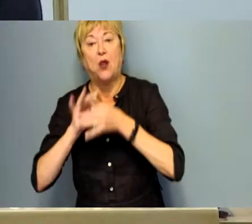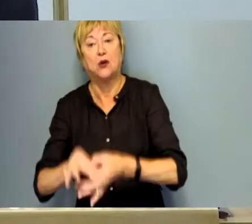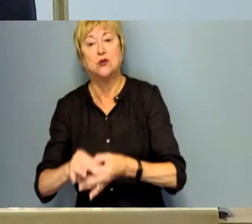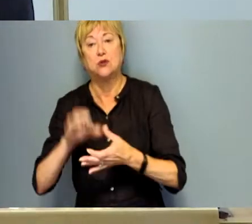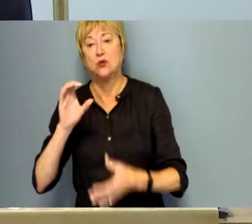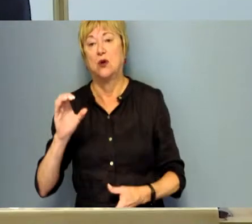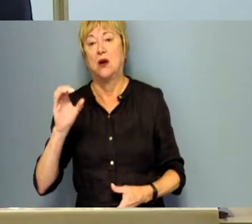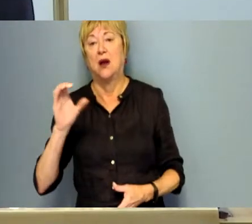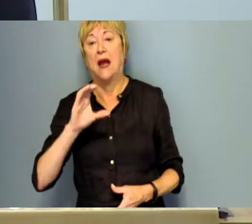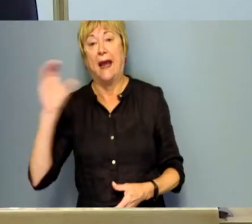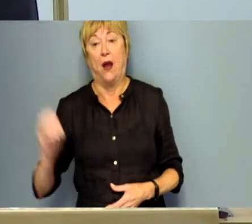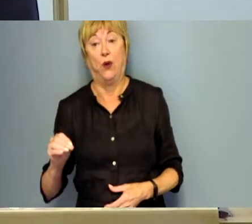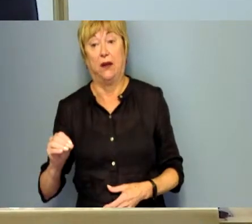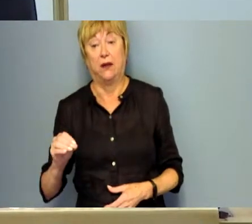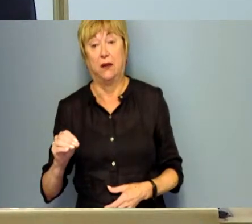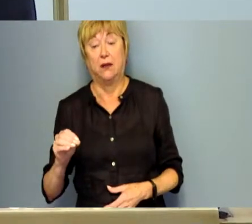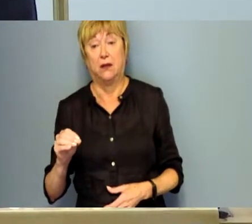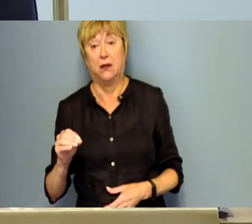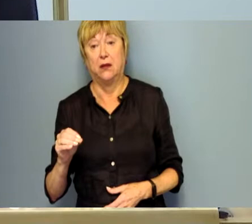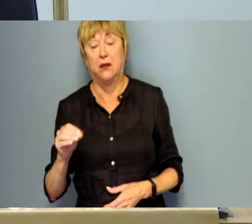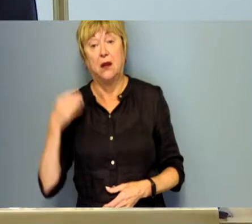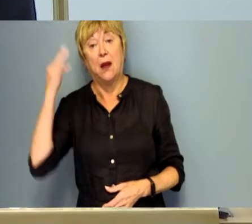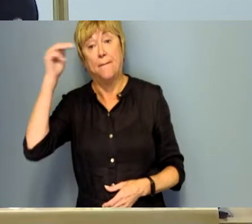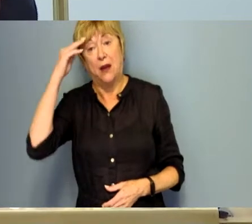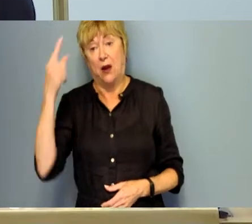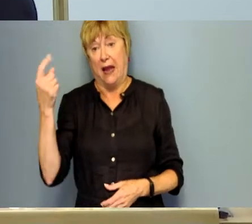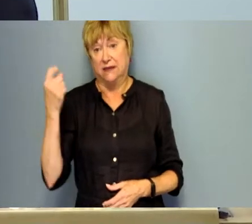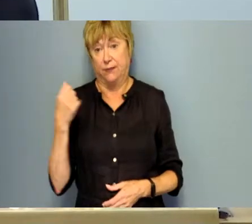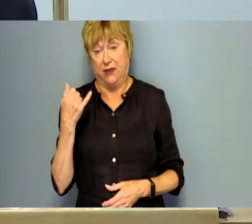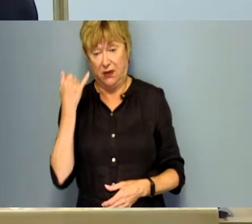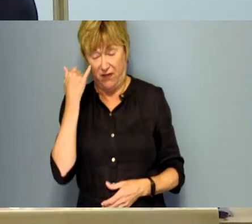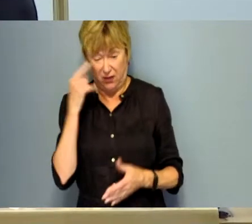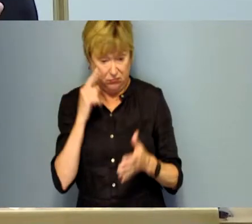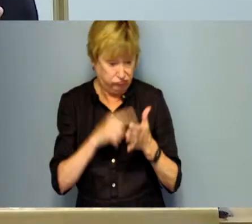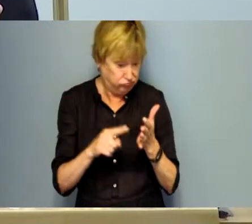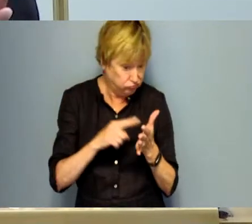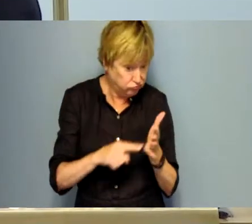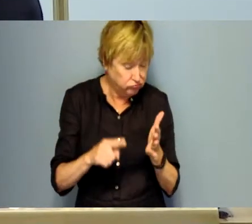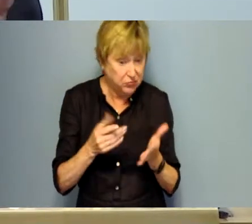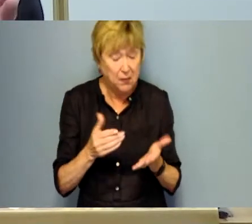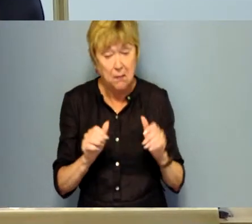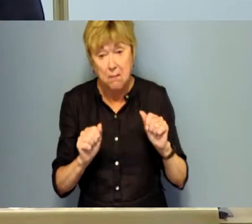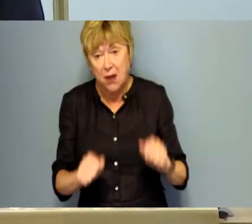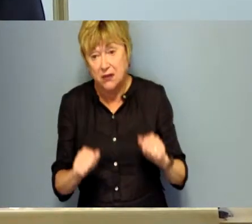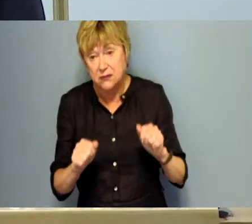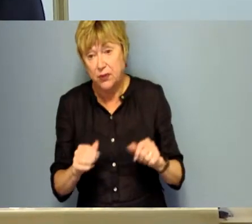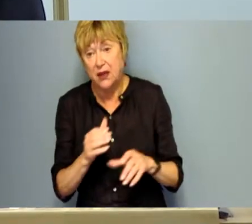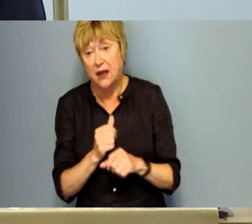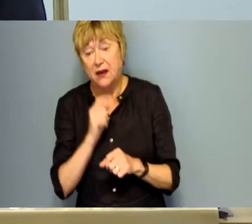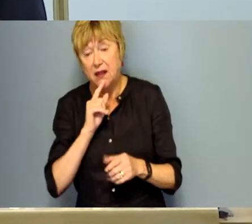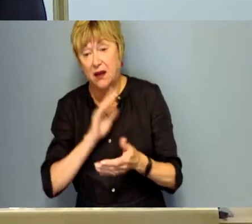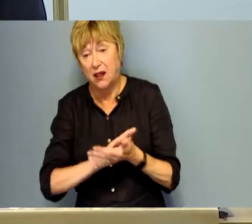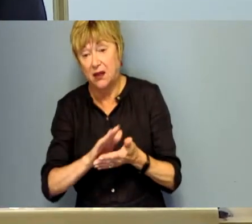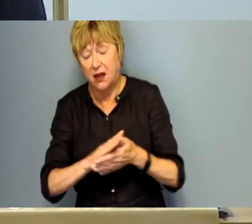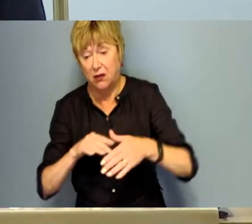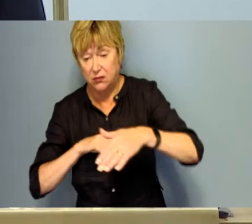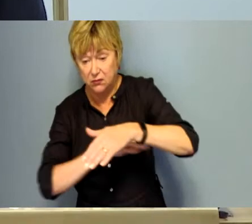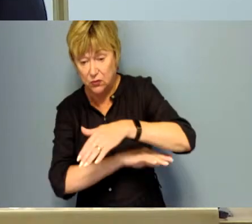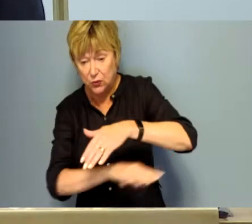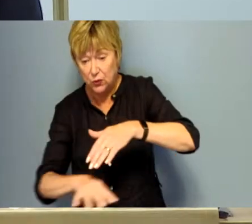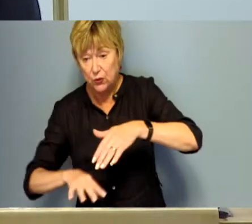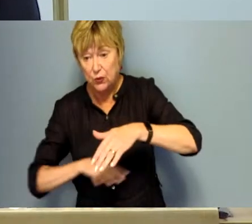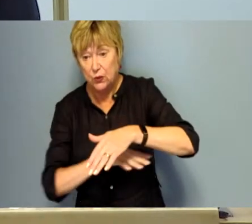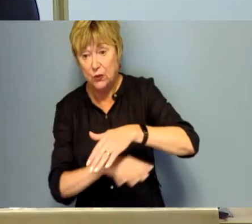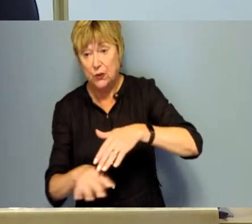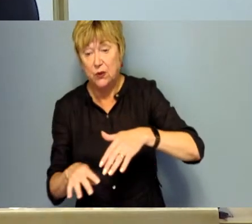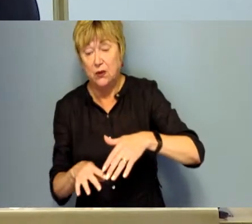responsibility for. So the mayor asked me if I could look into maybe possibly getting it cleaned out. After I